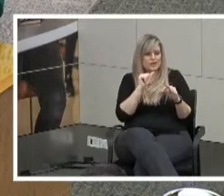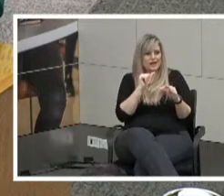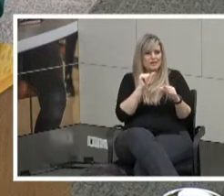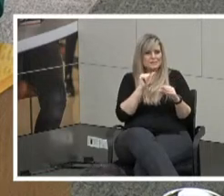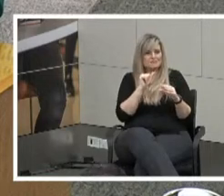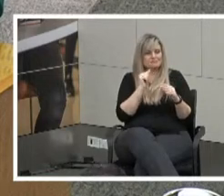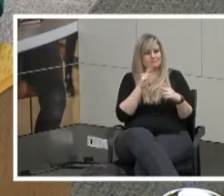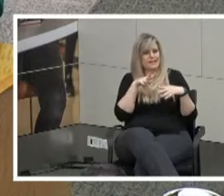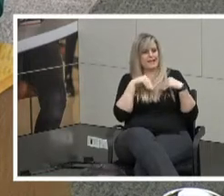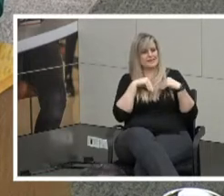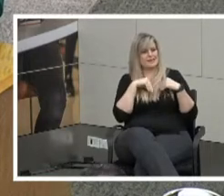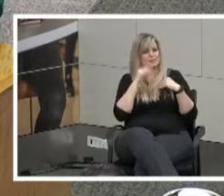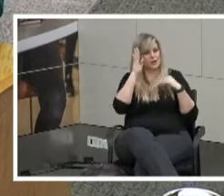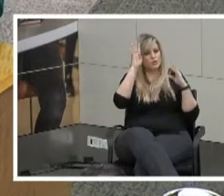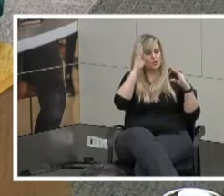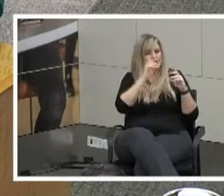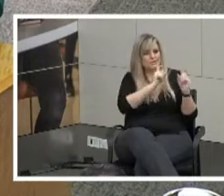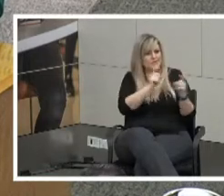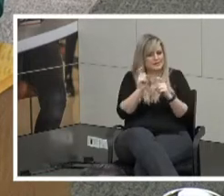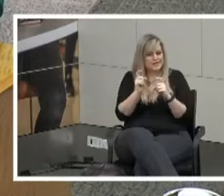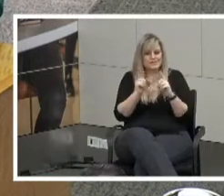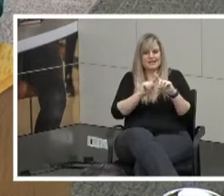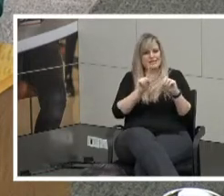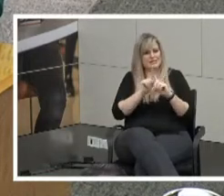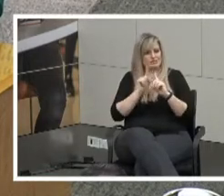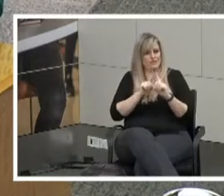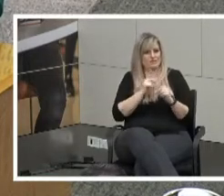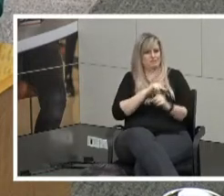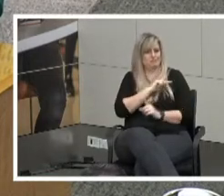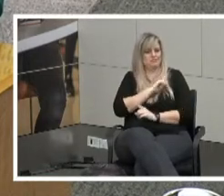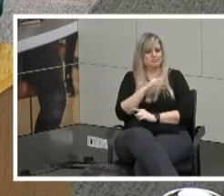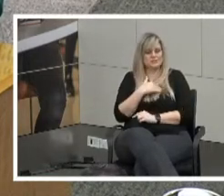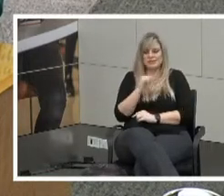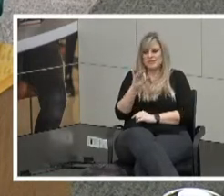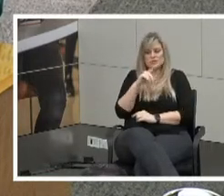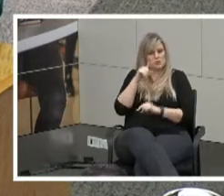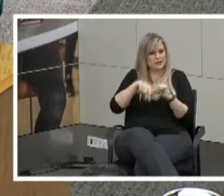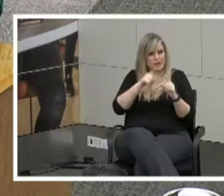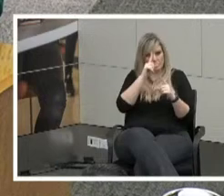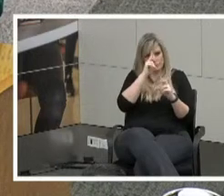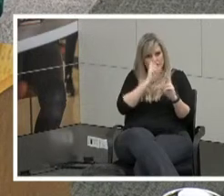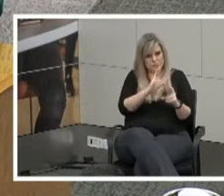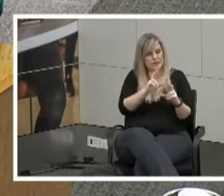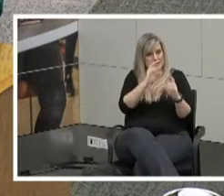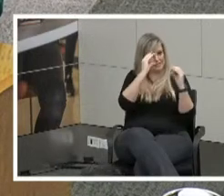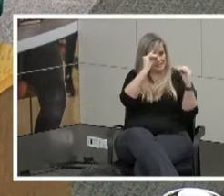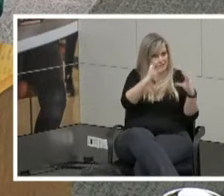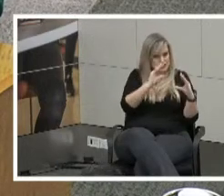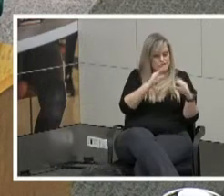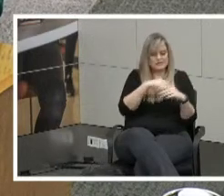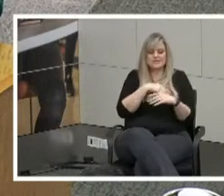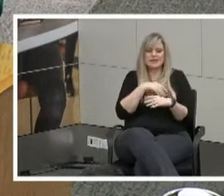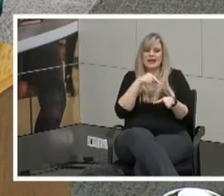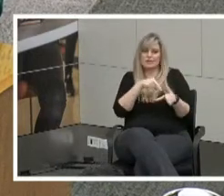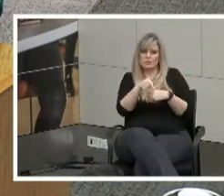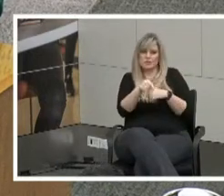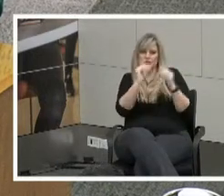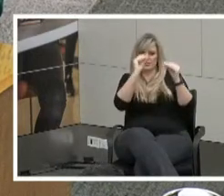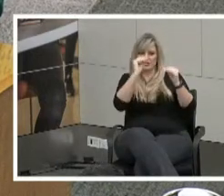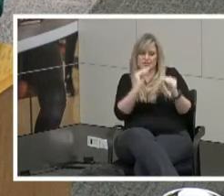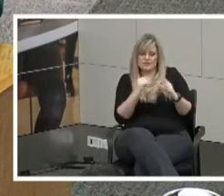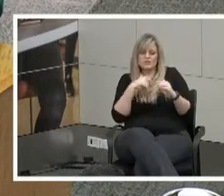differences Mr miles if you cannot respect teachers in their profession then you need to leave HISD Board of